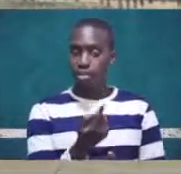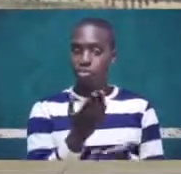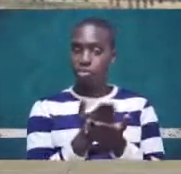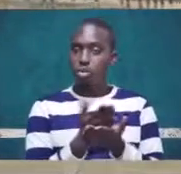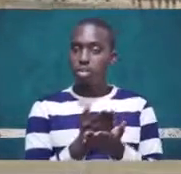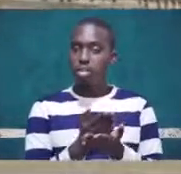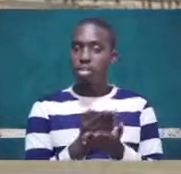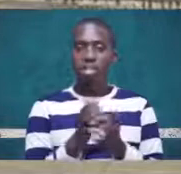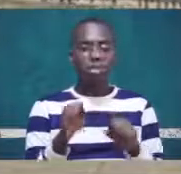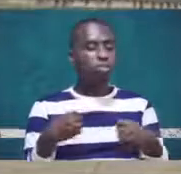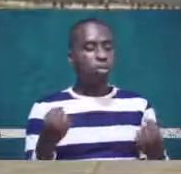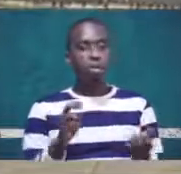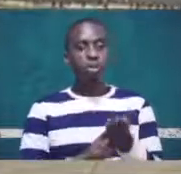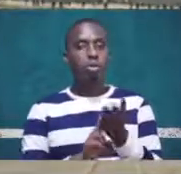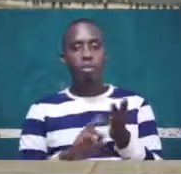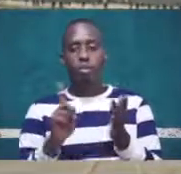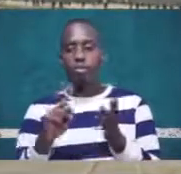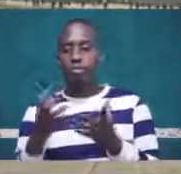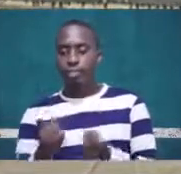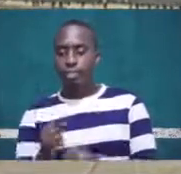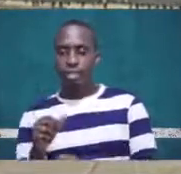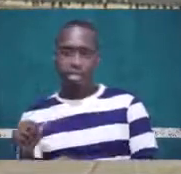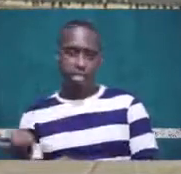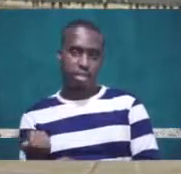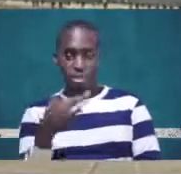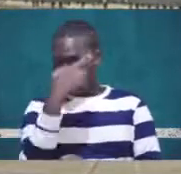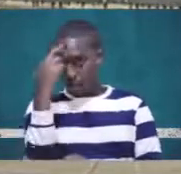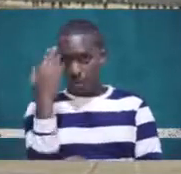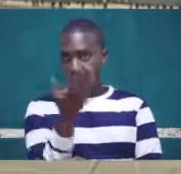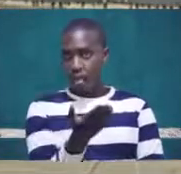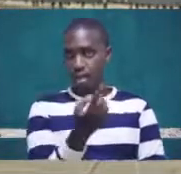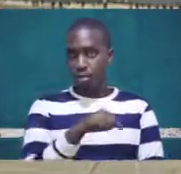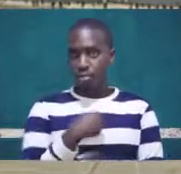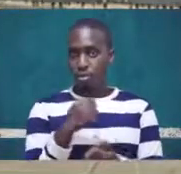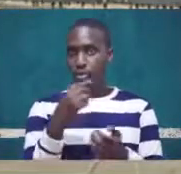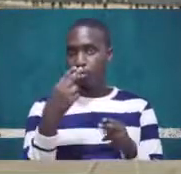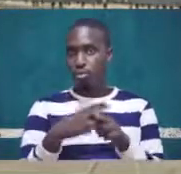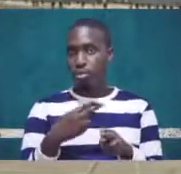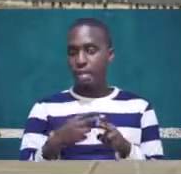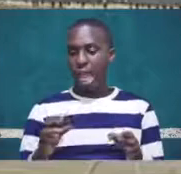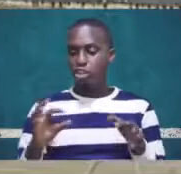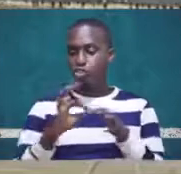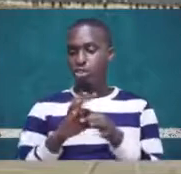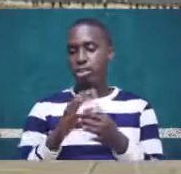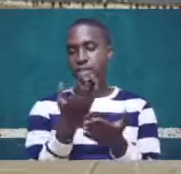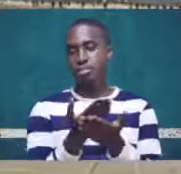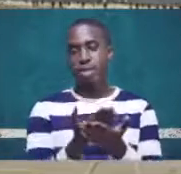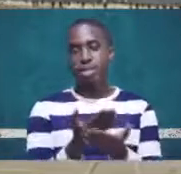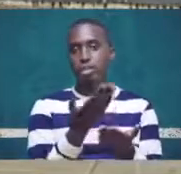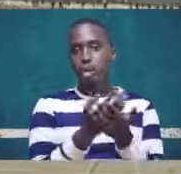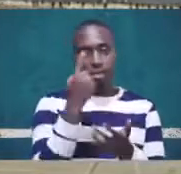almost useless without the other. So that's why here we call them joint demand. The demand for